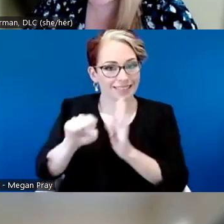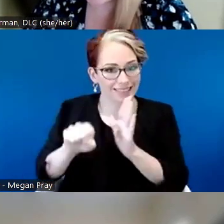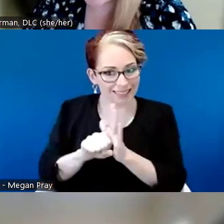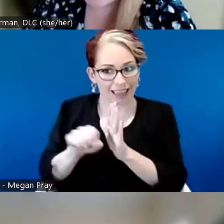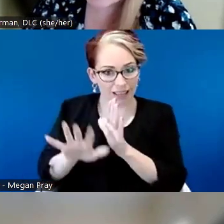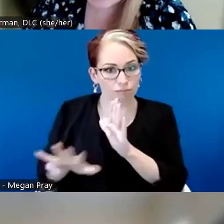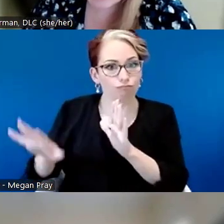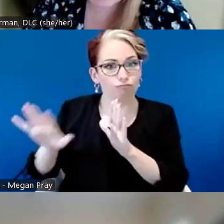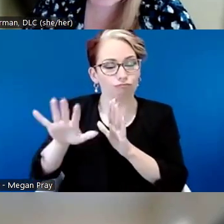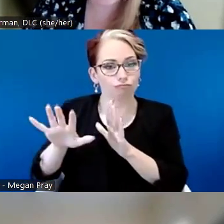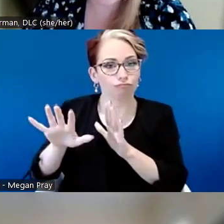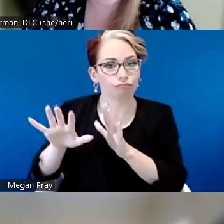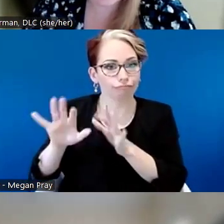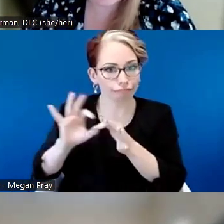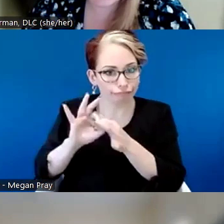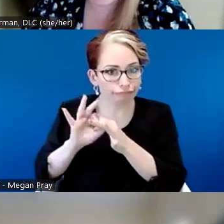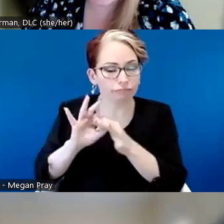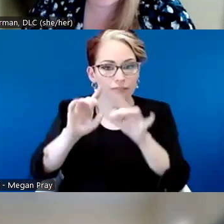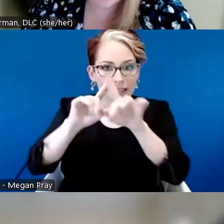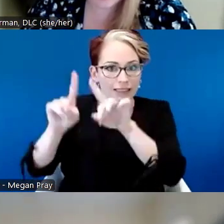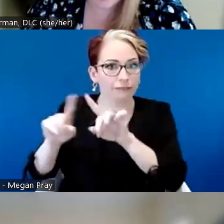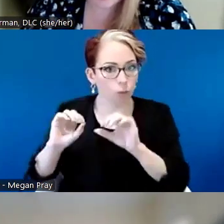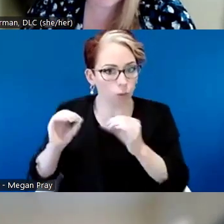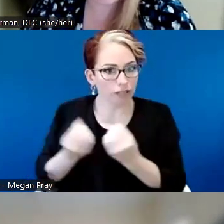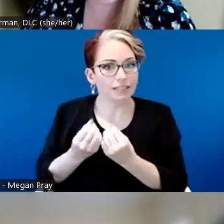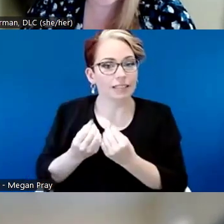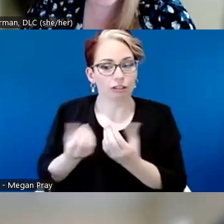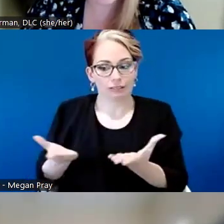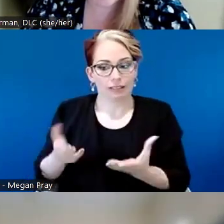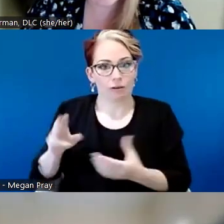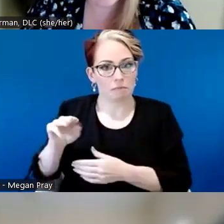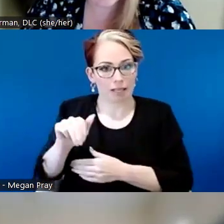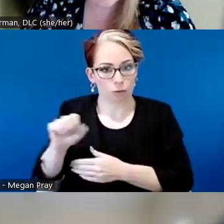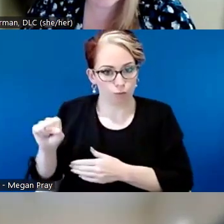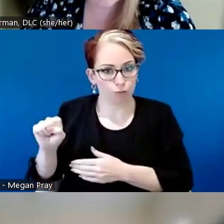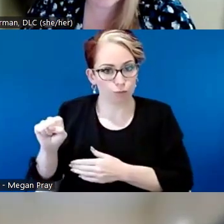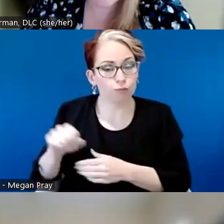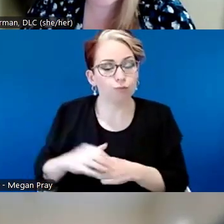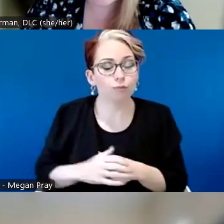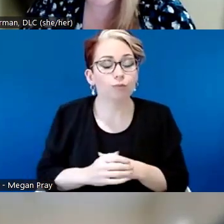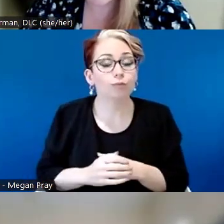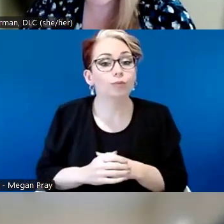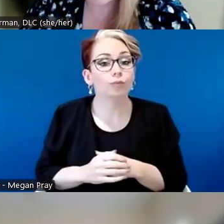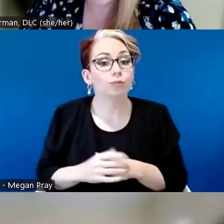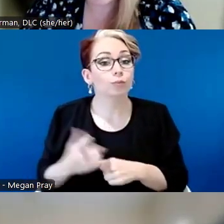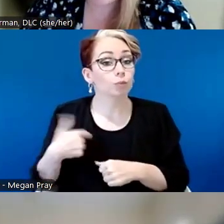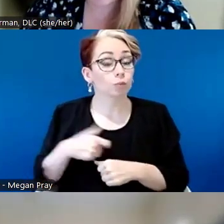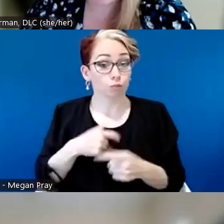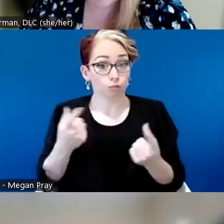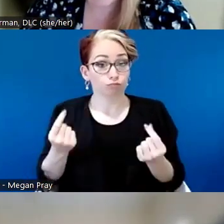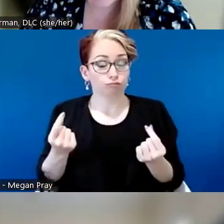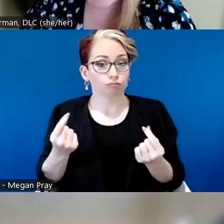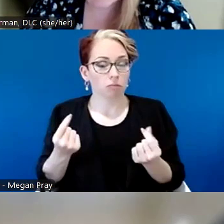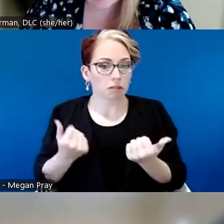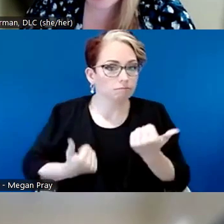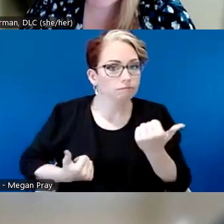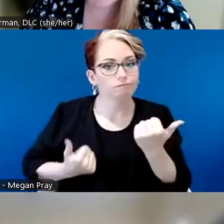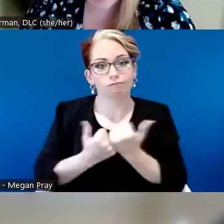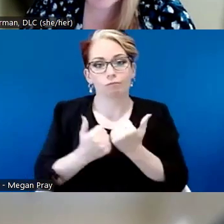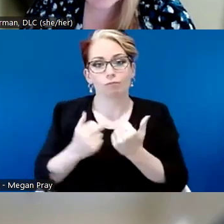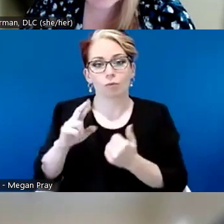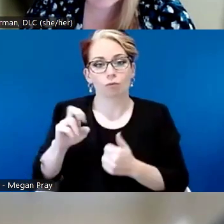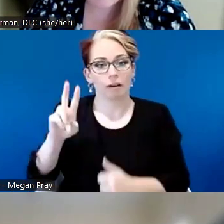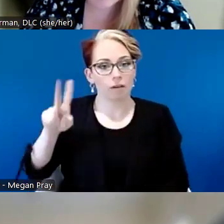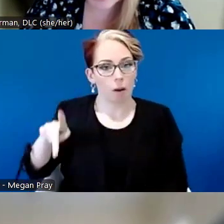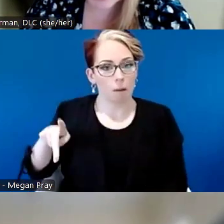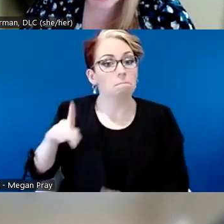different organizations throughout the state. We sponsor the REV UP project on